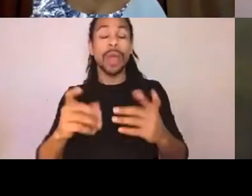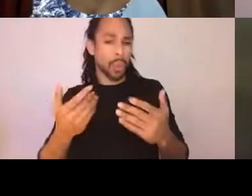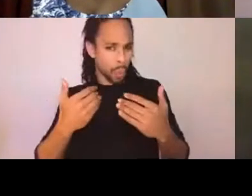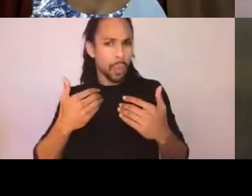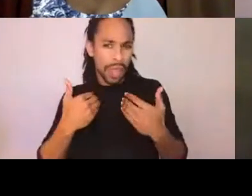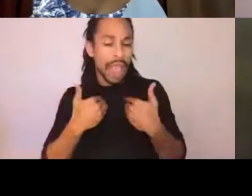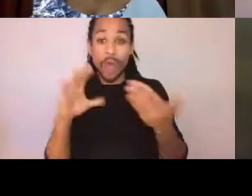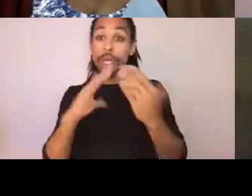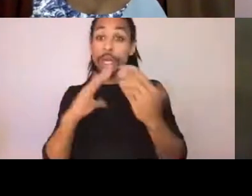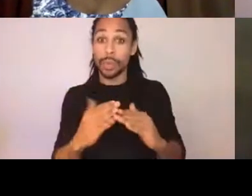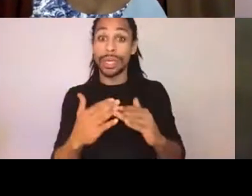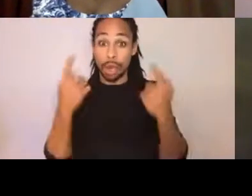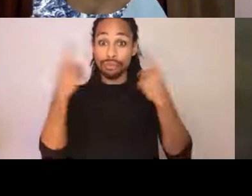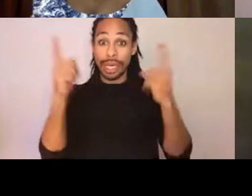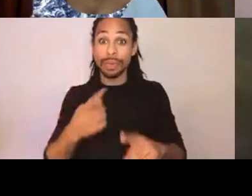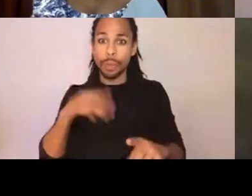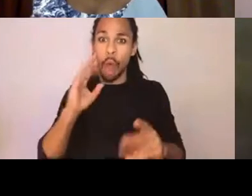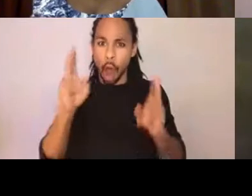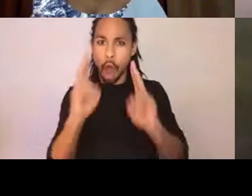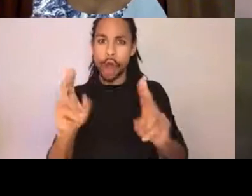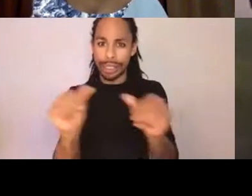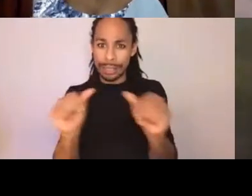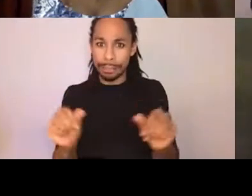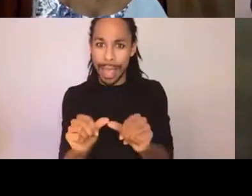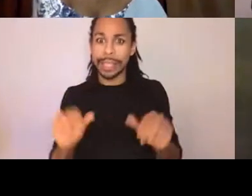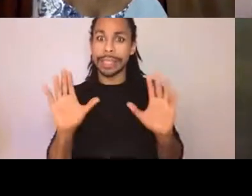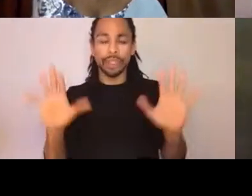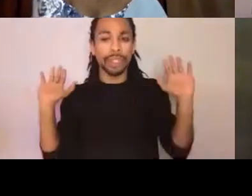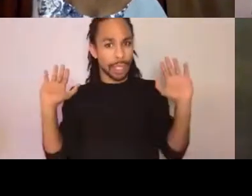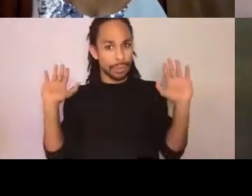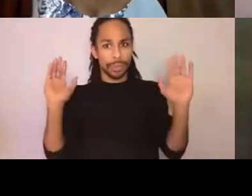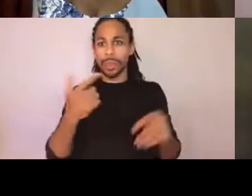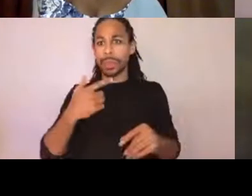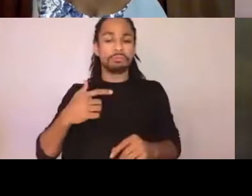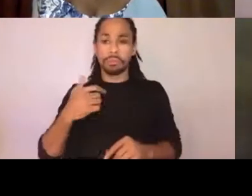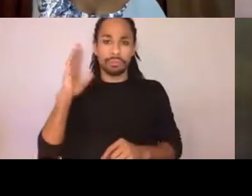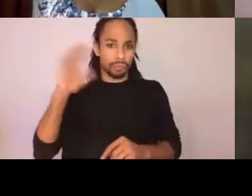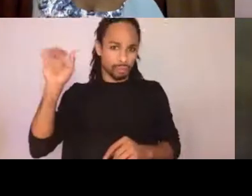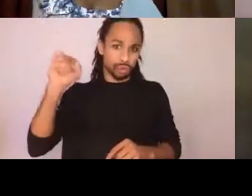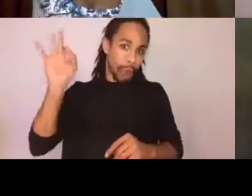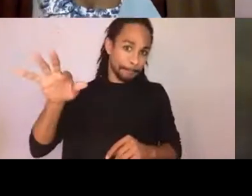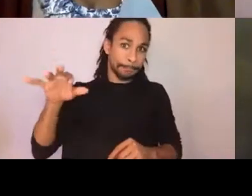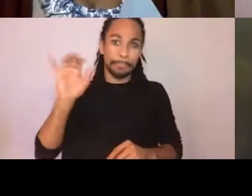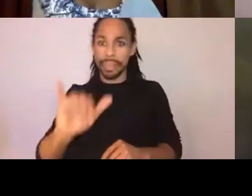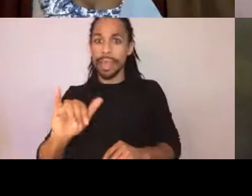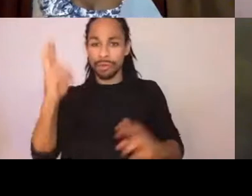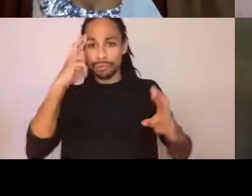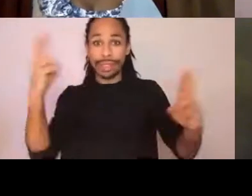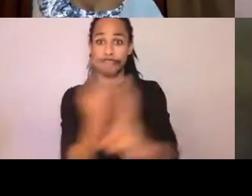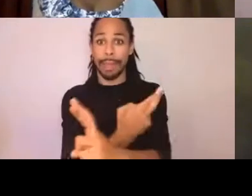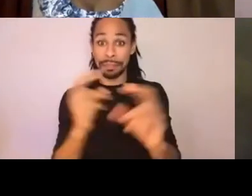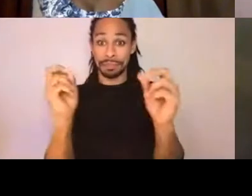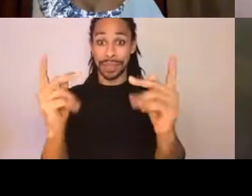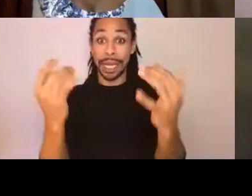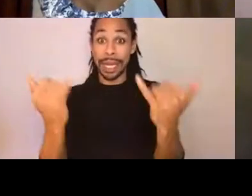gonna honor space. We're not gonna pull them back up. I'm just gonna drop that back into your mind. So Lisa, I think I'm turning it to